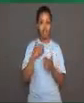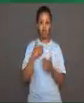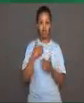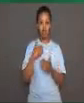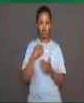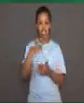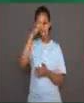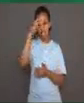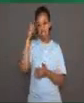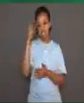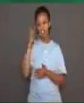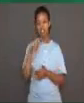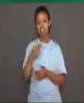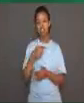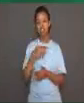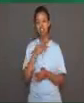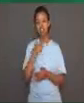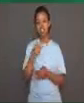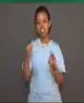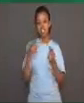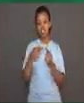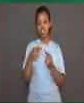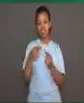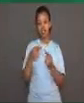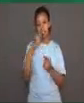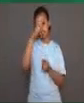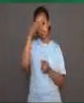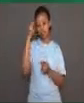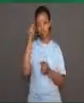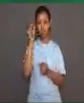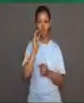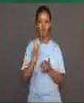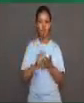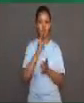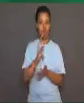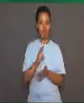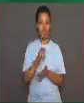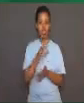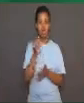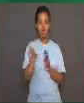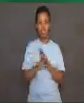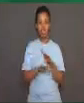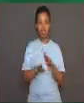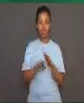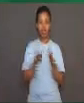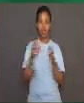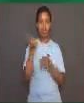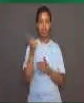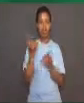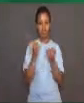to dark brown. There are three subdivisions in this category.